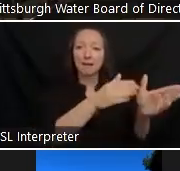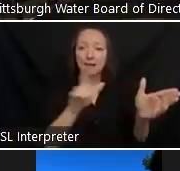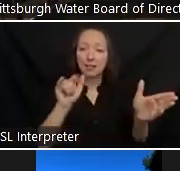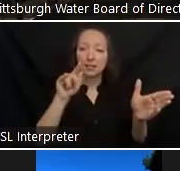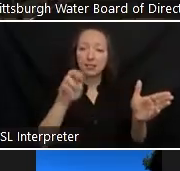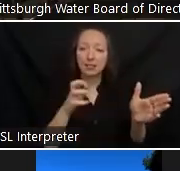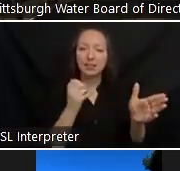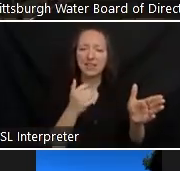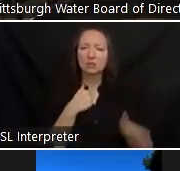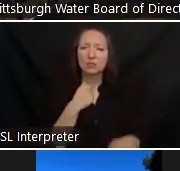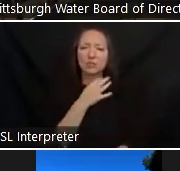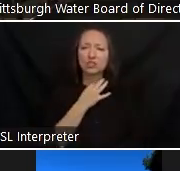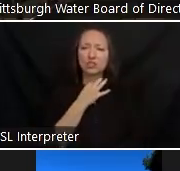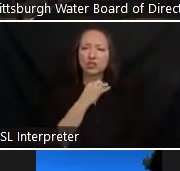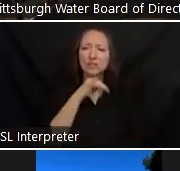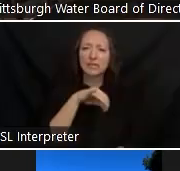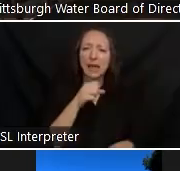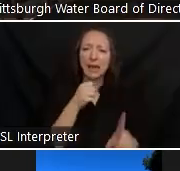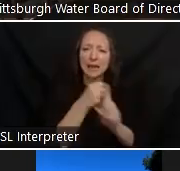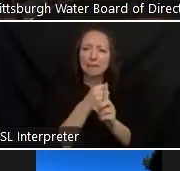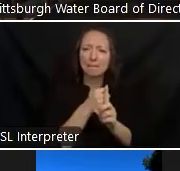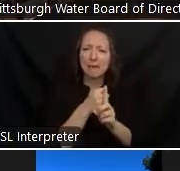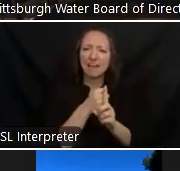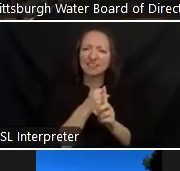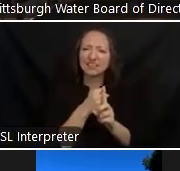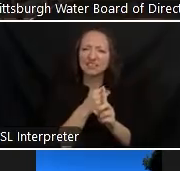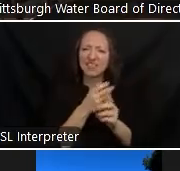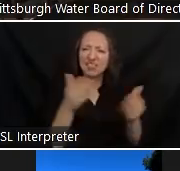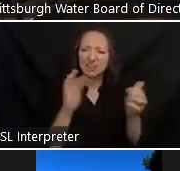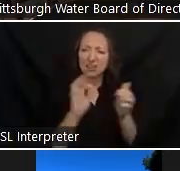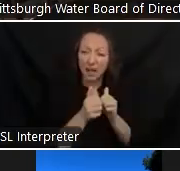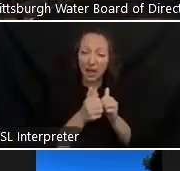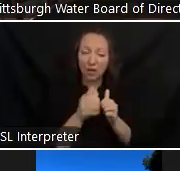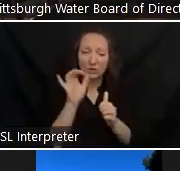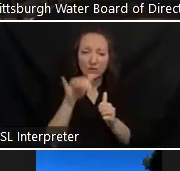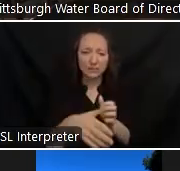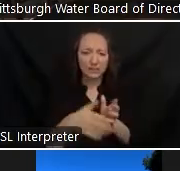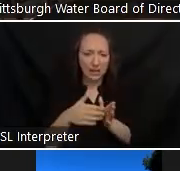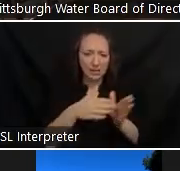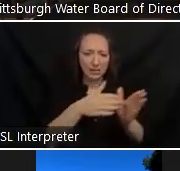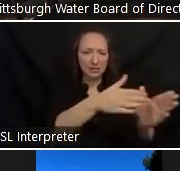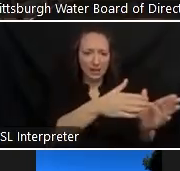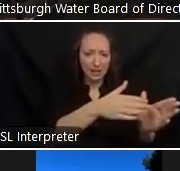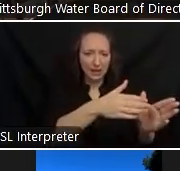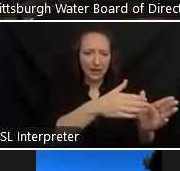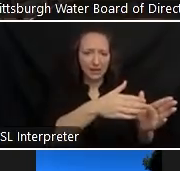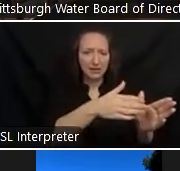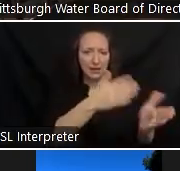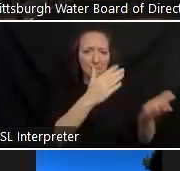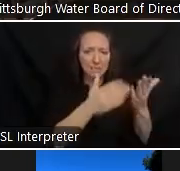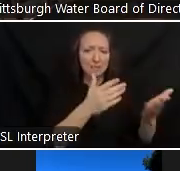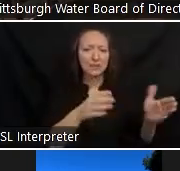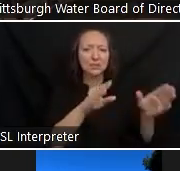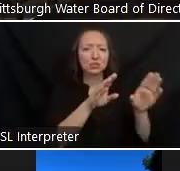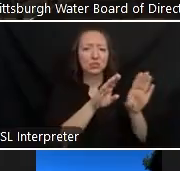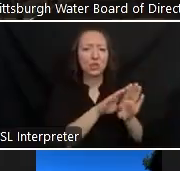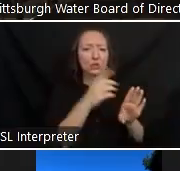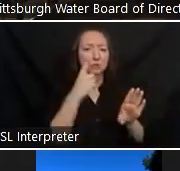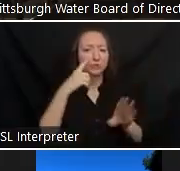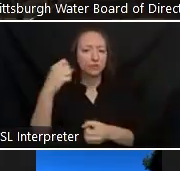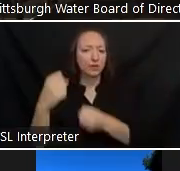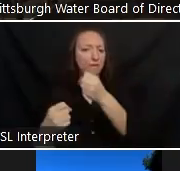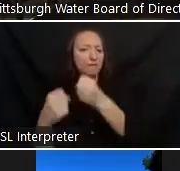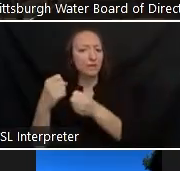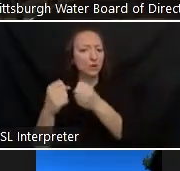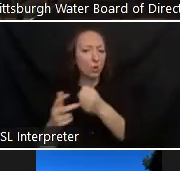like, on one hand, with the lanes sort of closed to vehicular traffic, that might extend the lifetime of any replacement